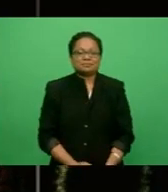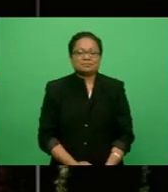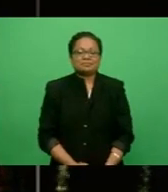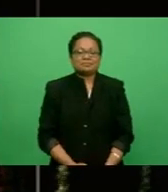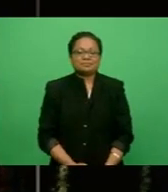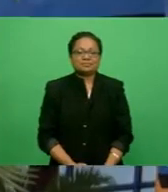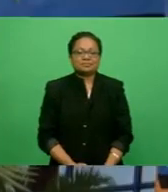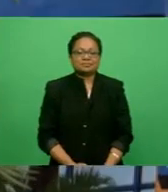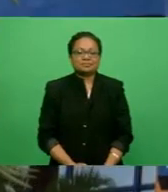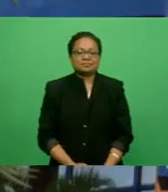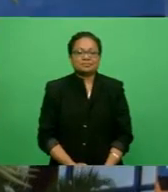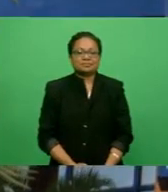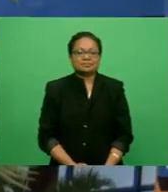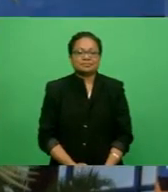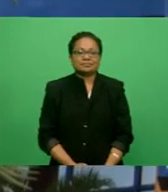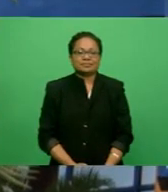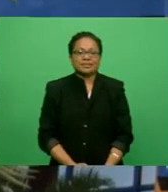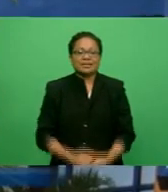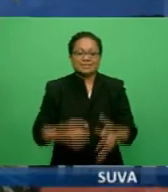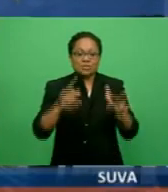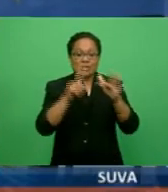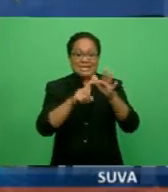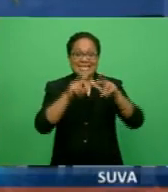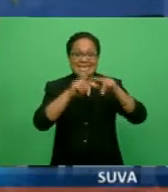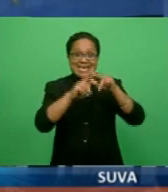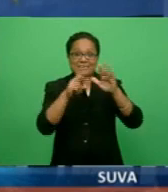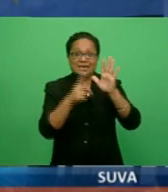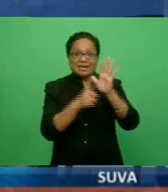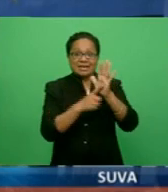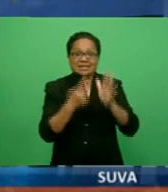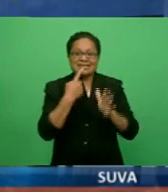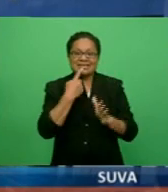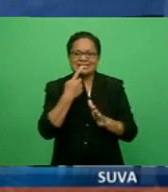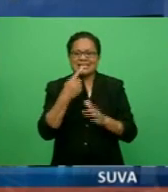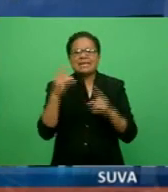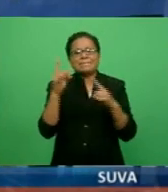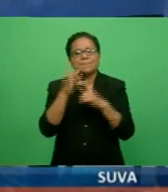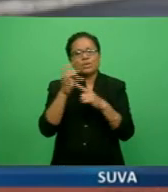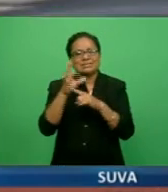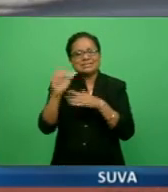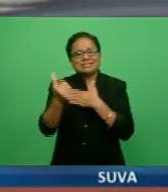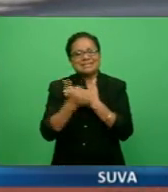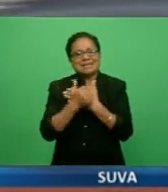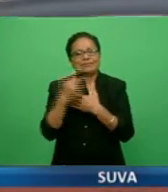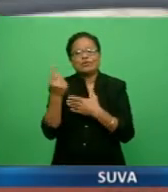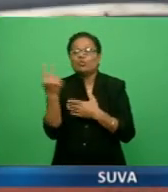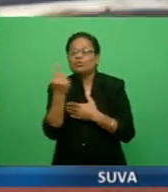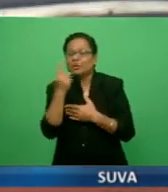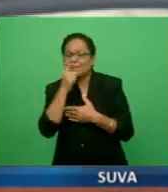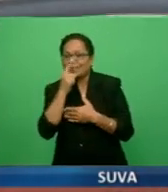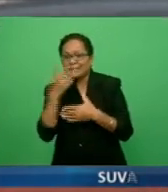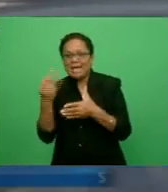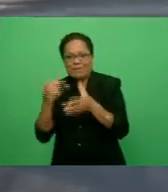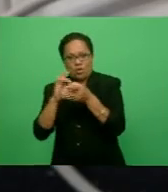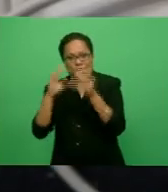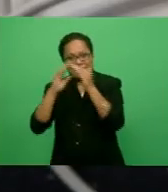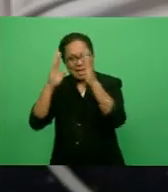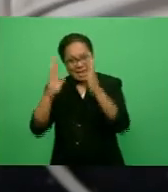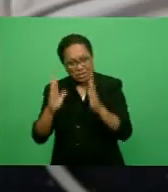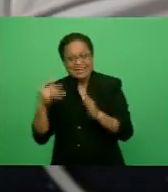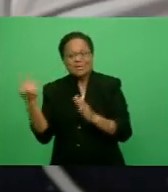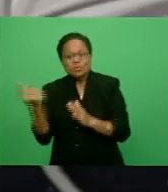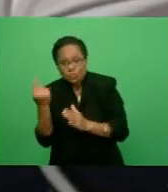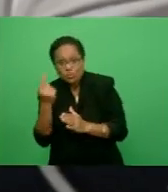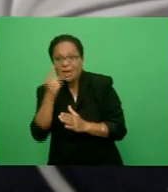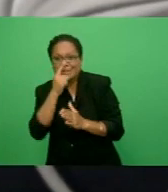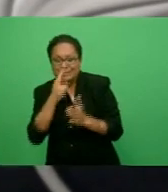reports. Energy Fiji Limited stresses safety is paramount for all owners and tenants alike, but this is at times